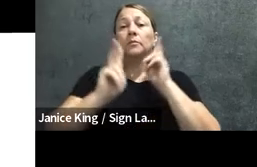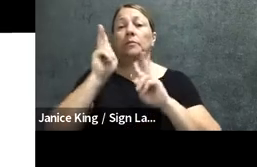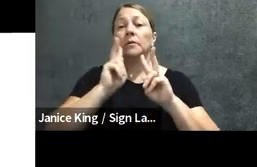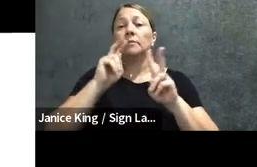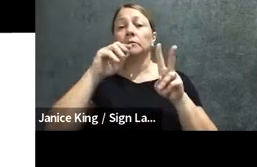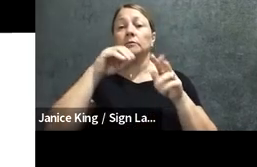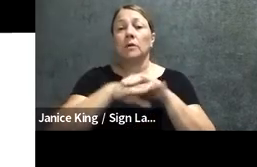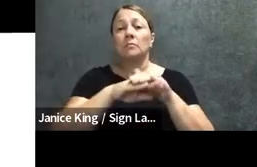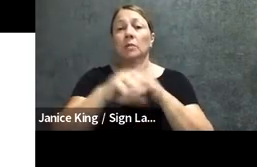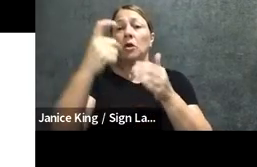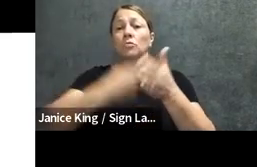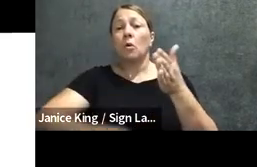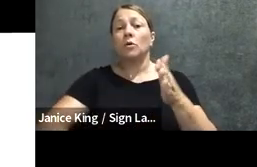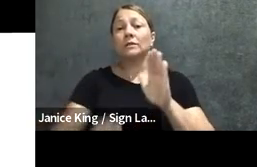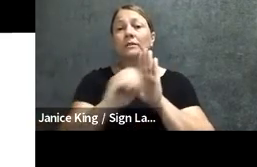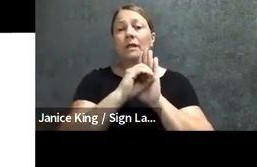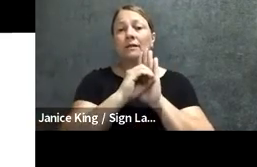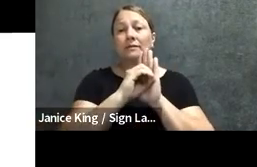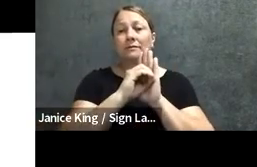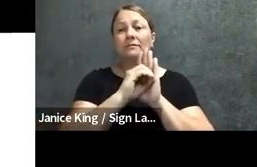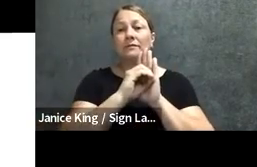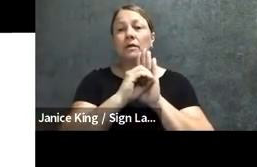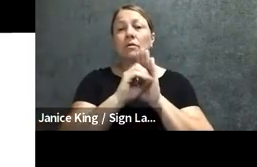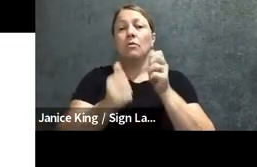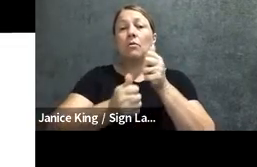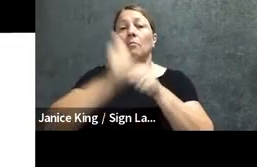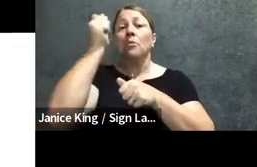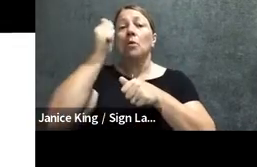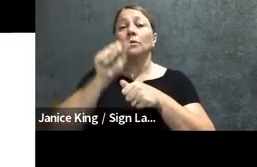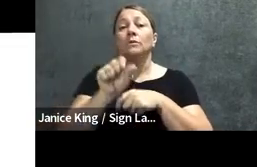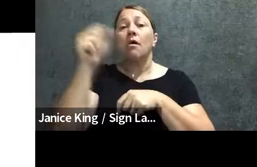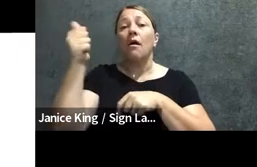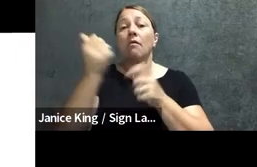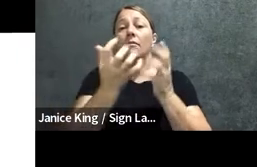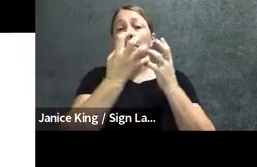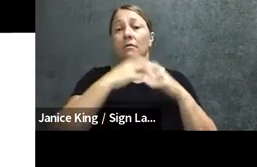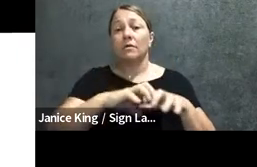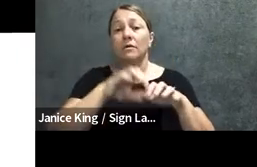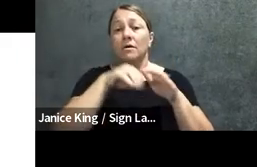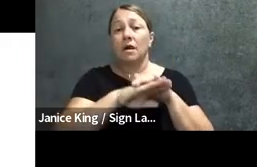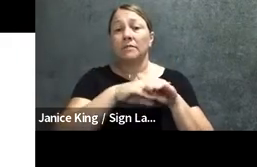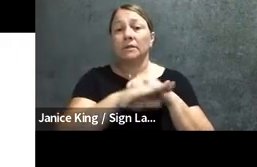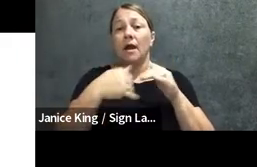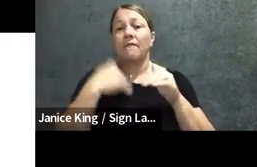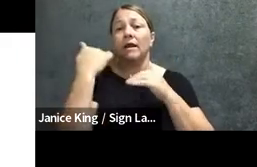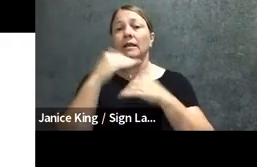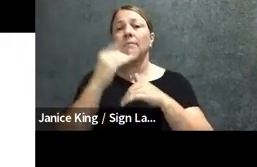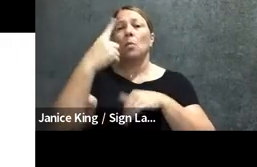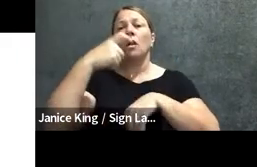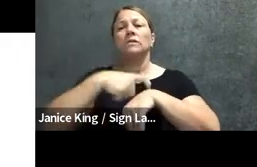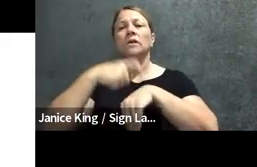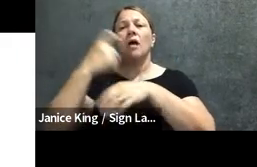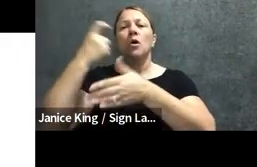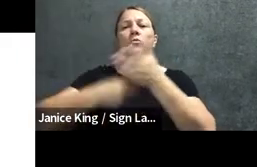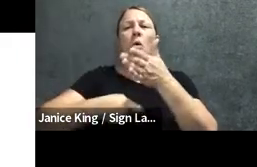reasonable accommodations cost absolutely nothing. The vast majority of other reasonable accommodations have a limited one-time cost of